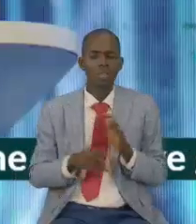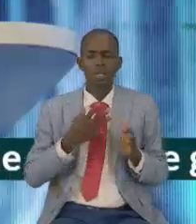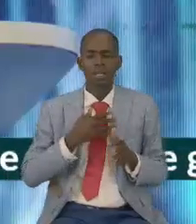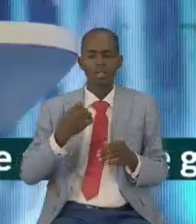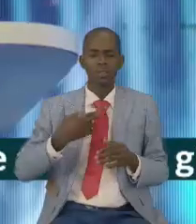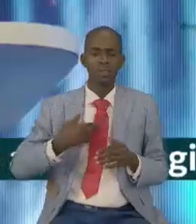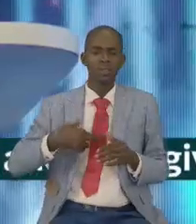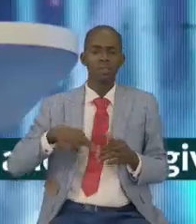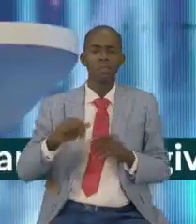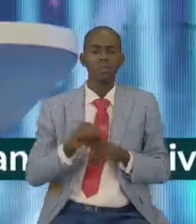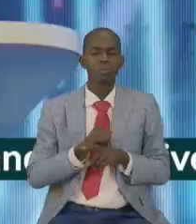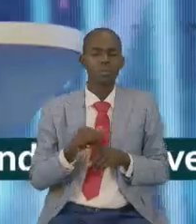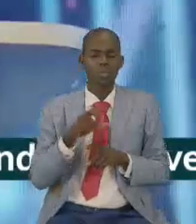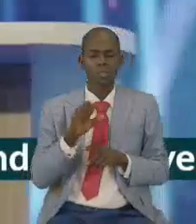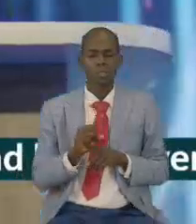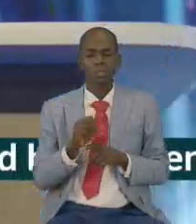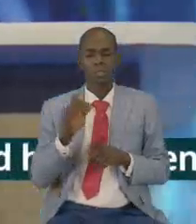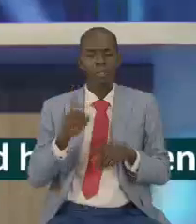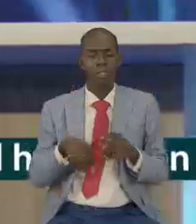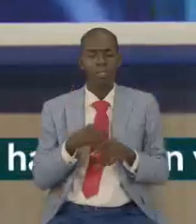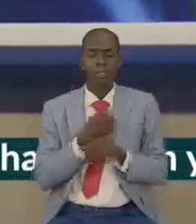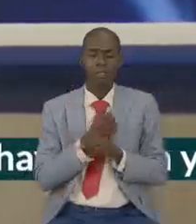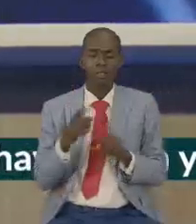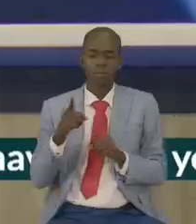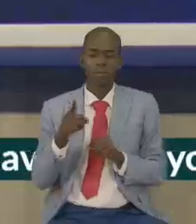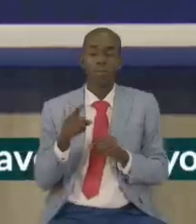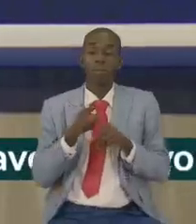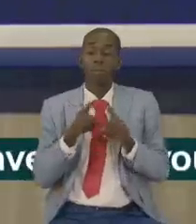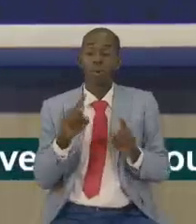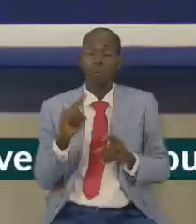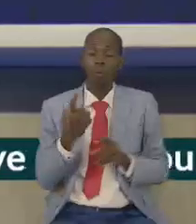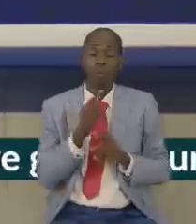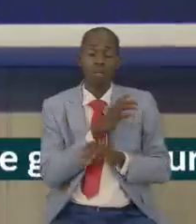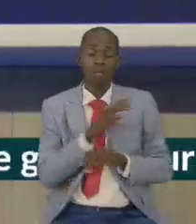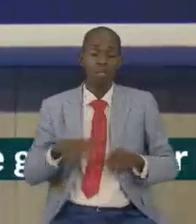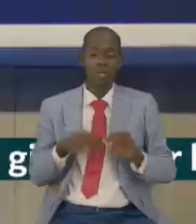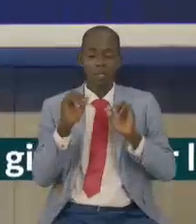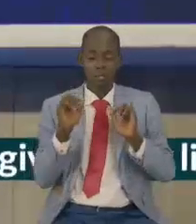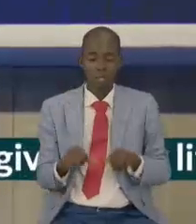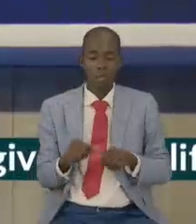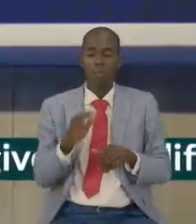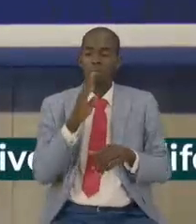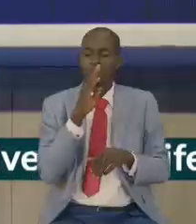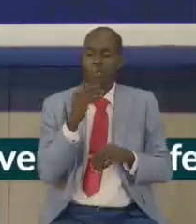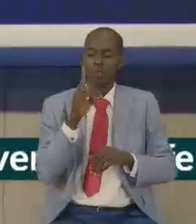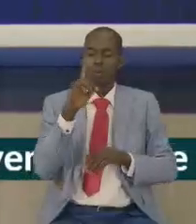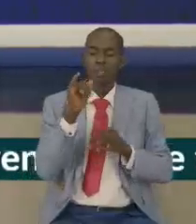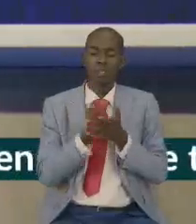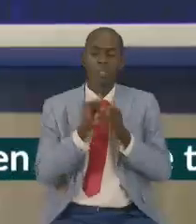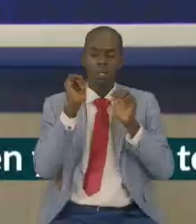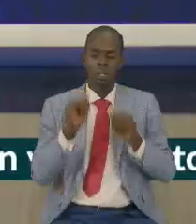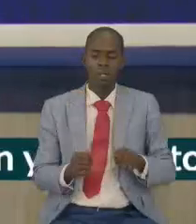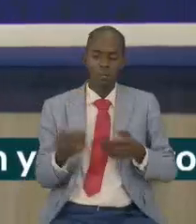to touch heaven, but only Christ can be the one that reconciles everyone to God. I pray,